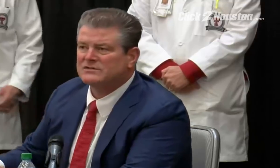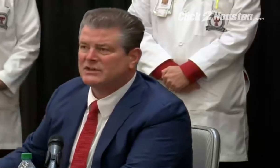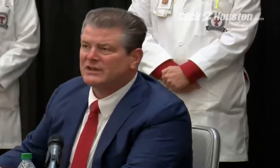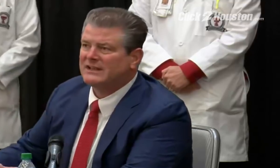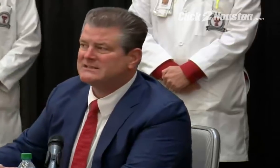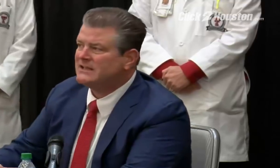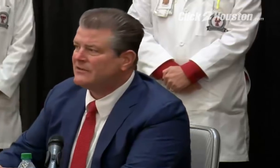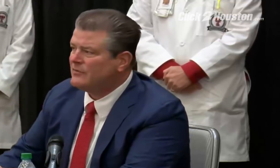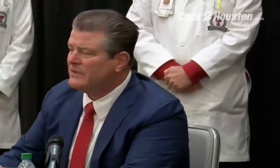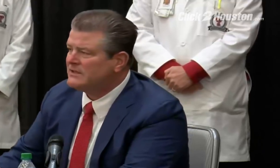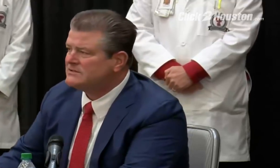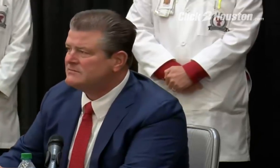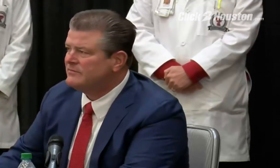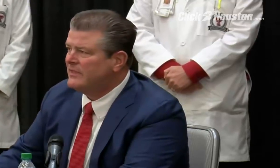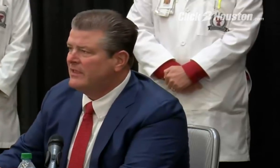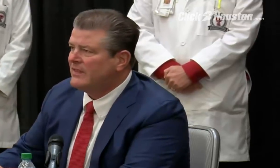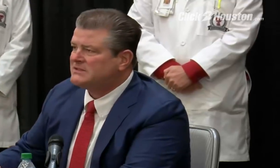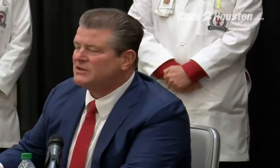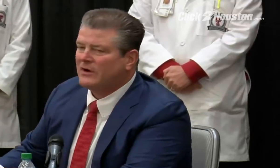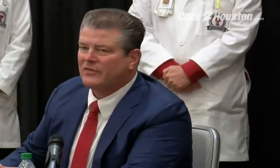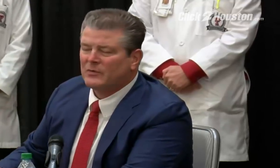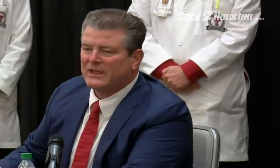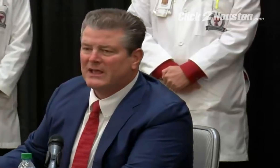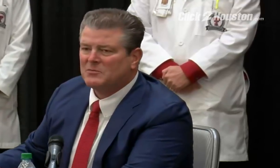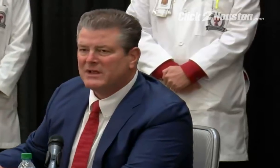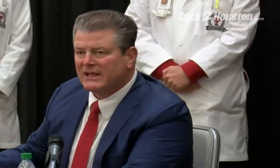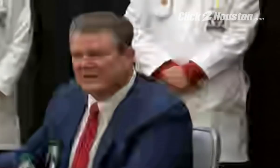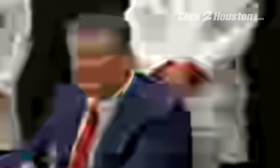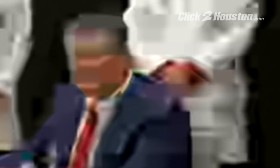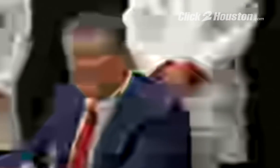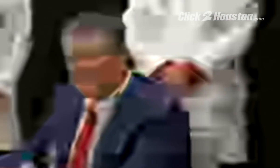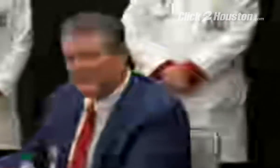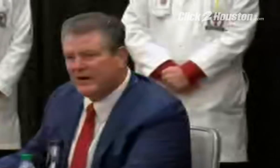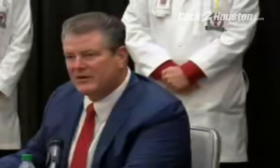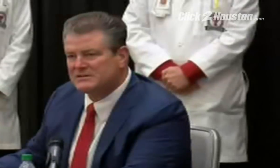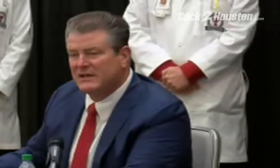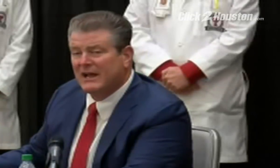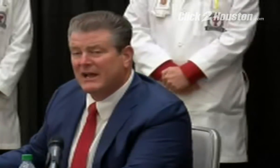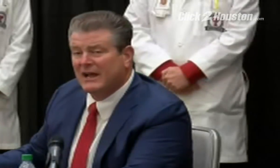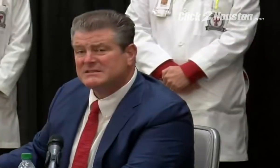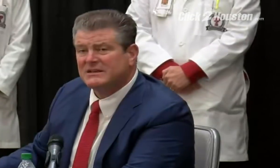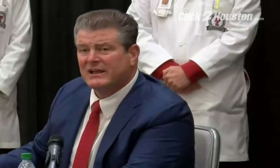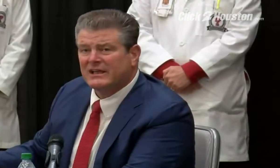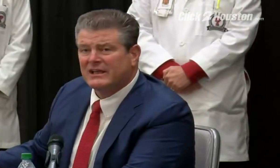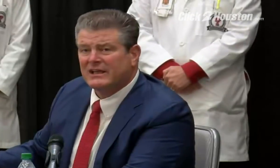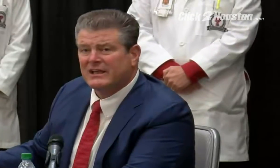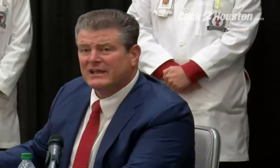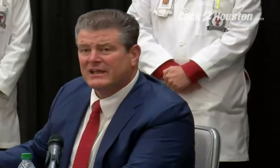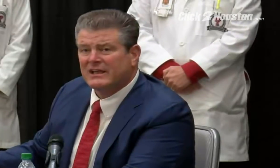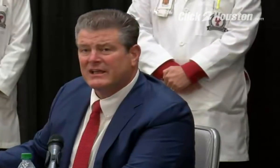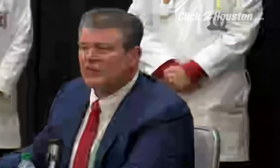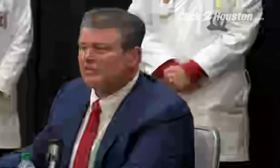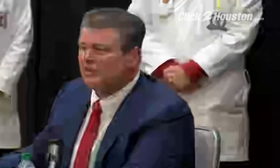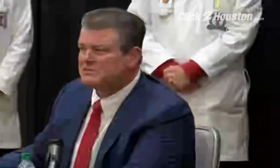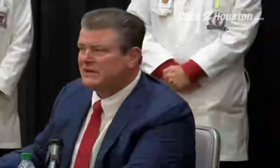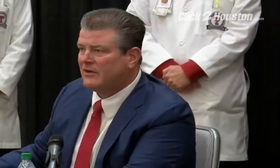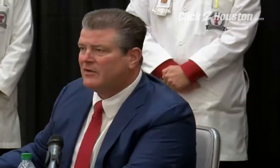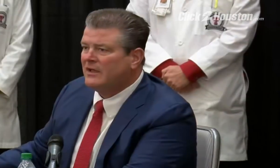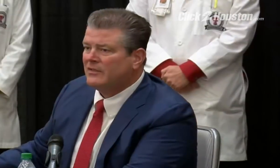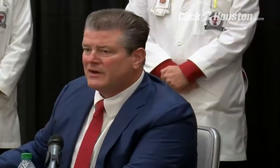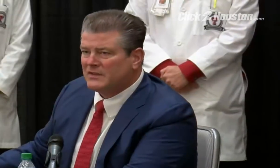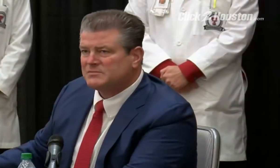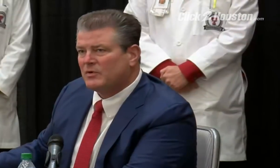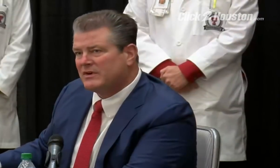care of folks that could get sick from this. That's to do everything we can to mitigate the spread of the virus. And that's to take care of the healthcare